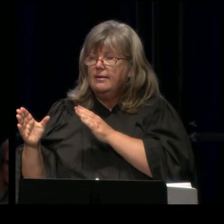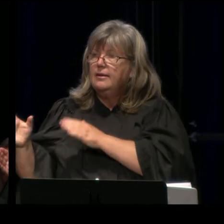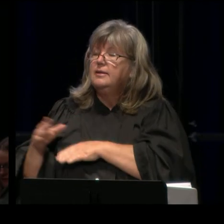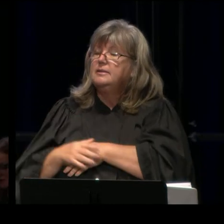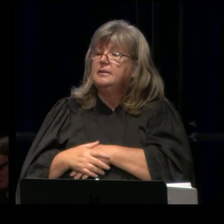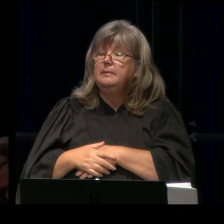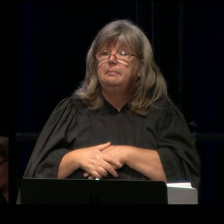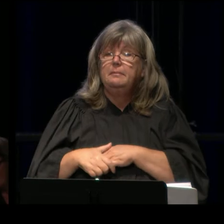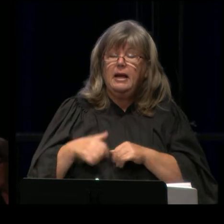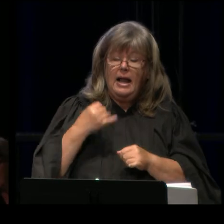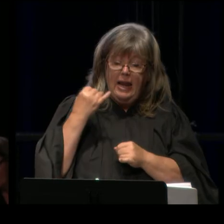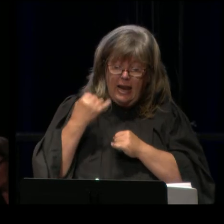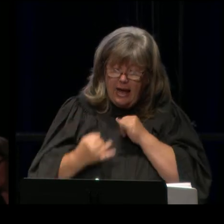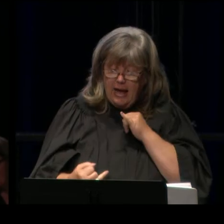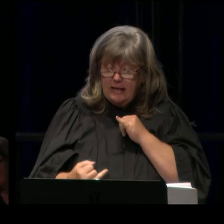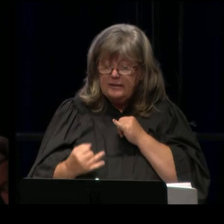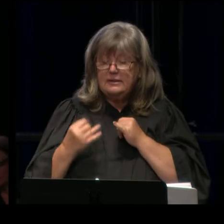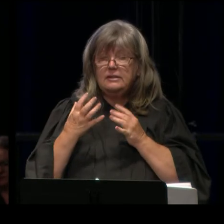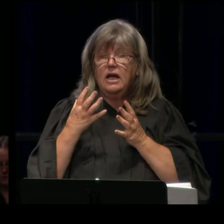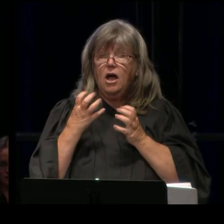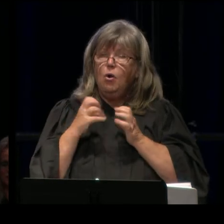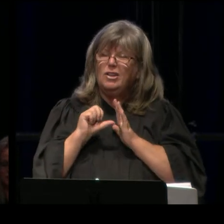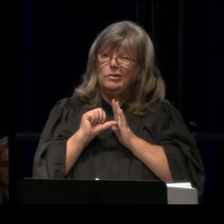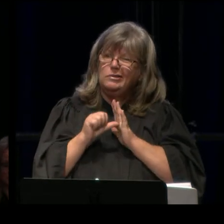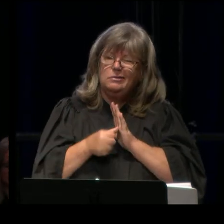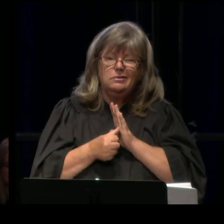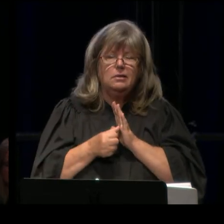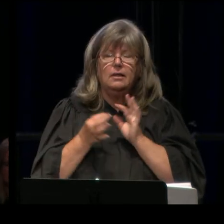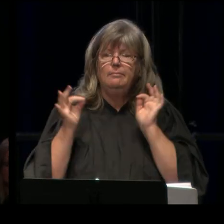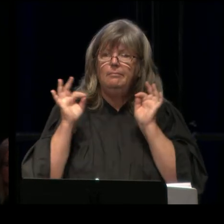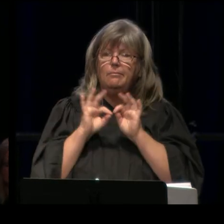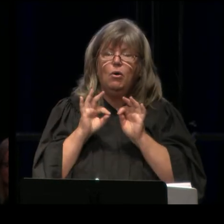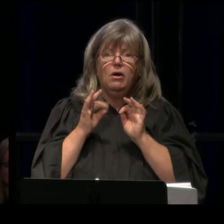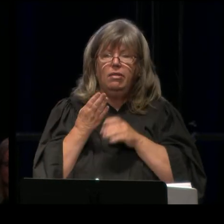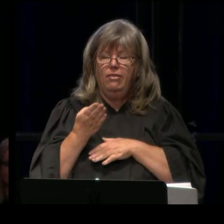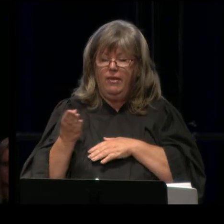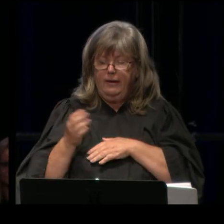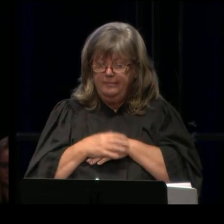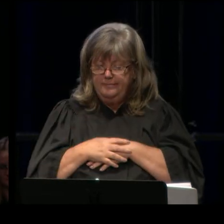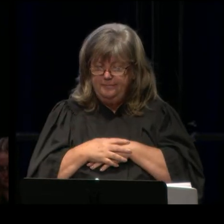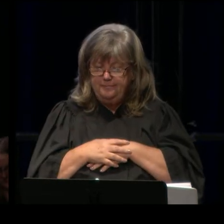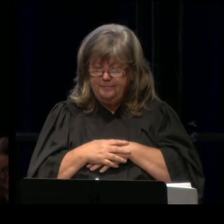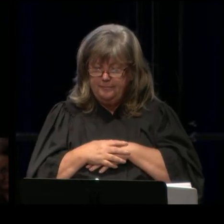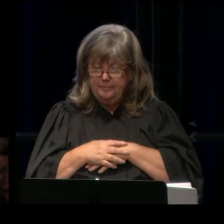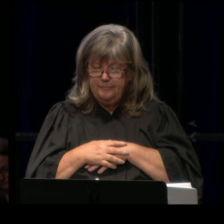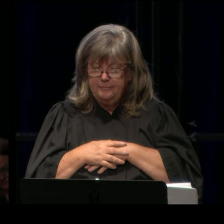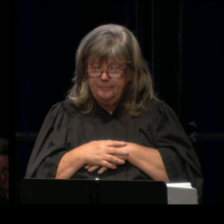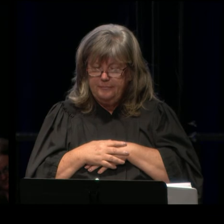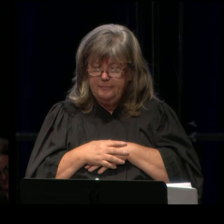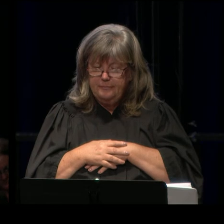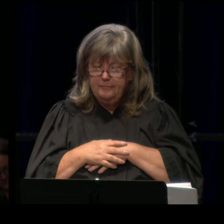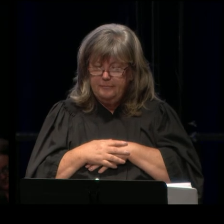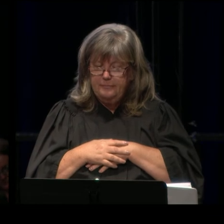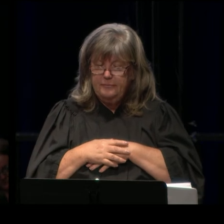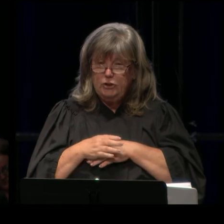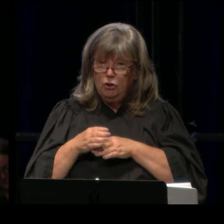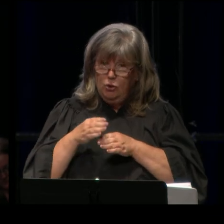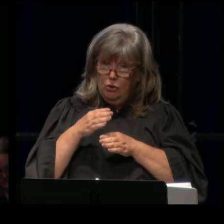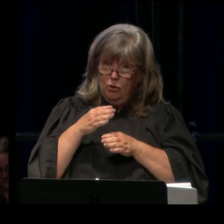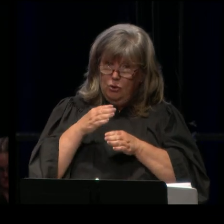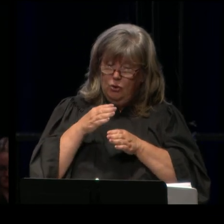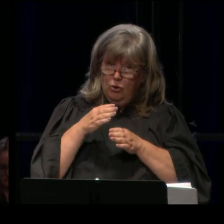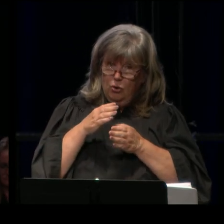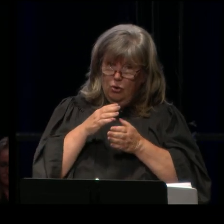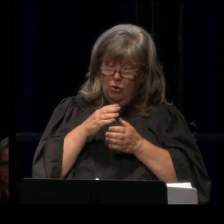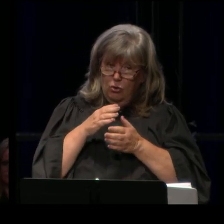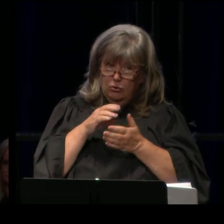Finally, I would like to reinforce one very important thing. By completing your journey